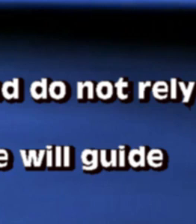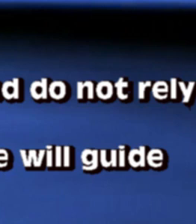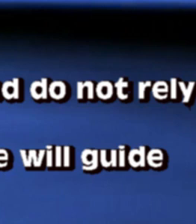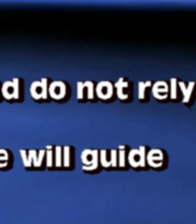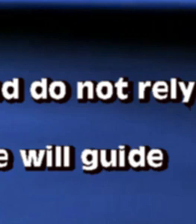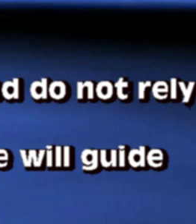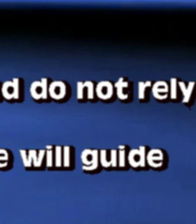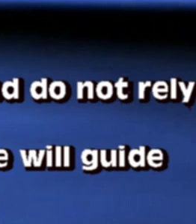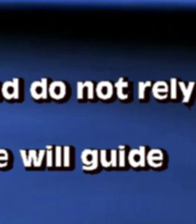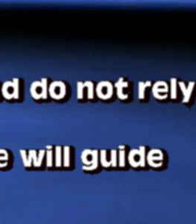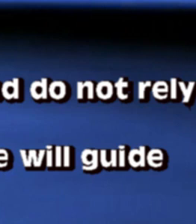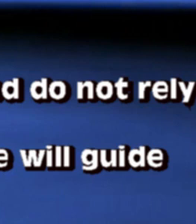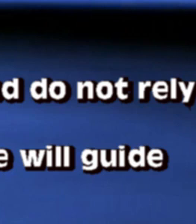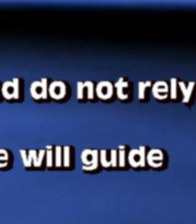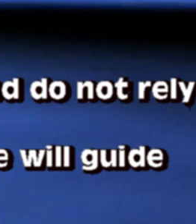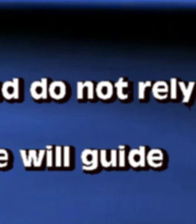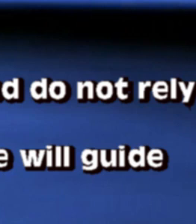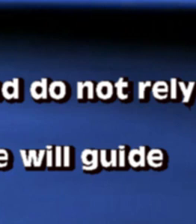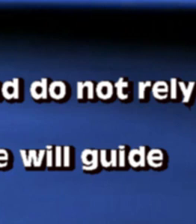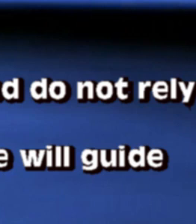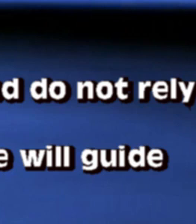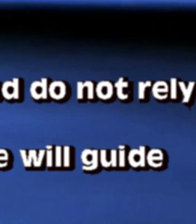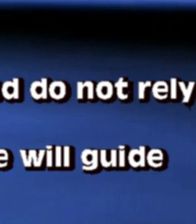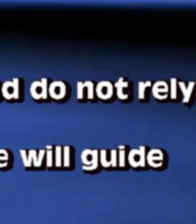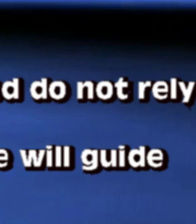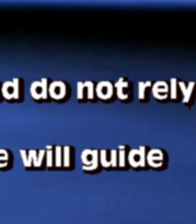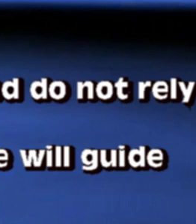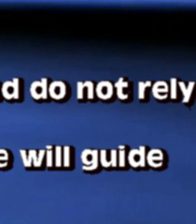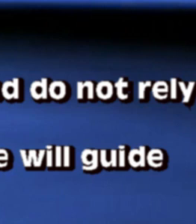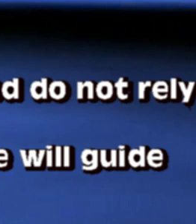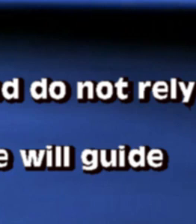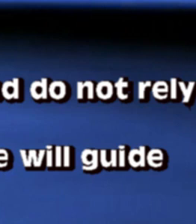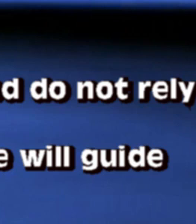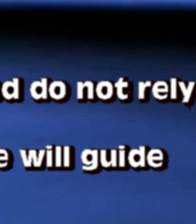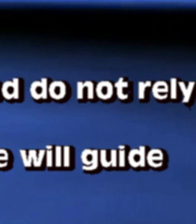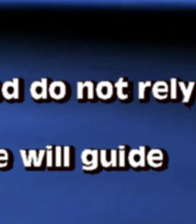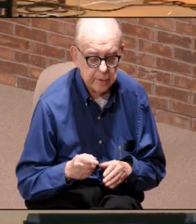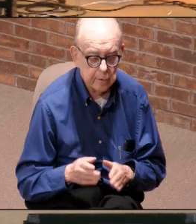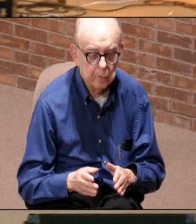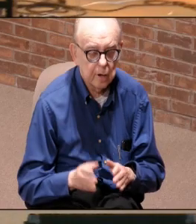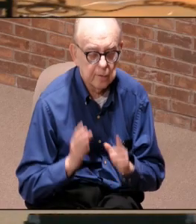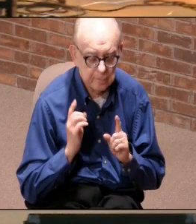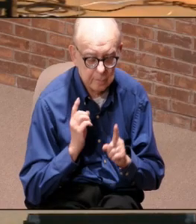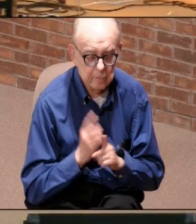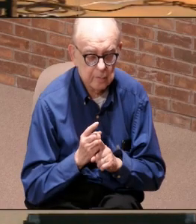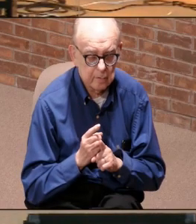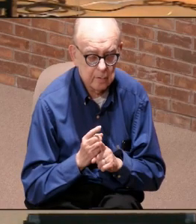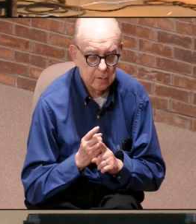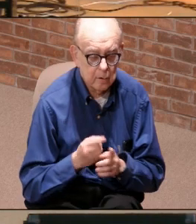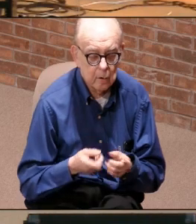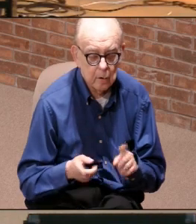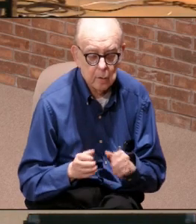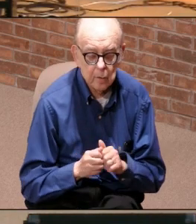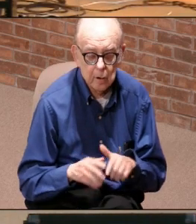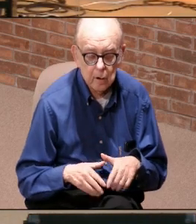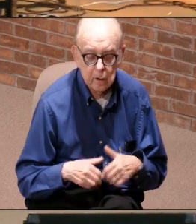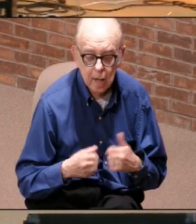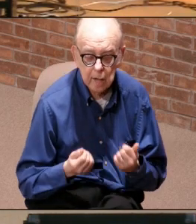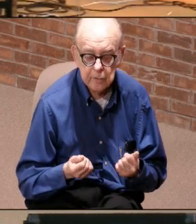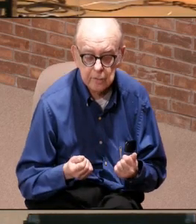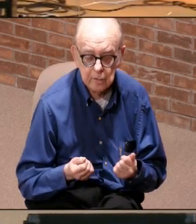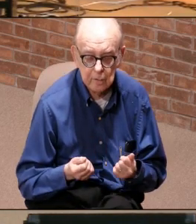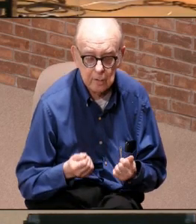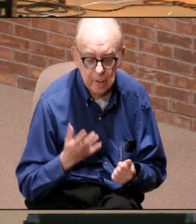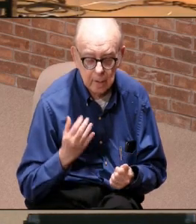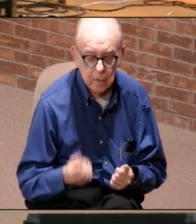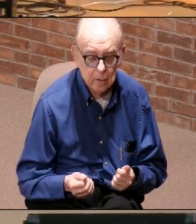him. And what will he do? He will make your path straight. You know what happens in our lives, ladies and gentlemen?